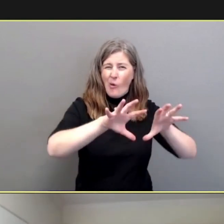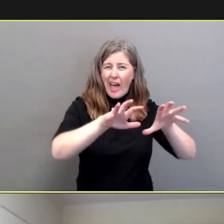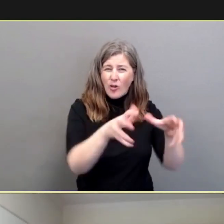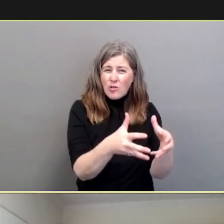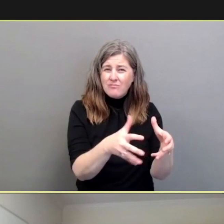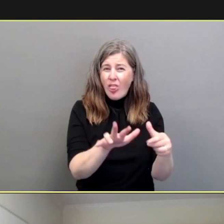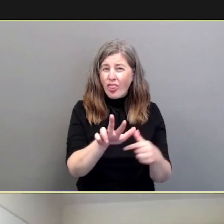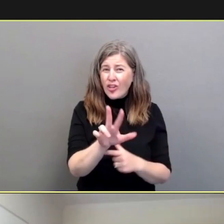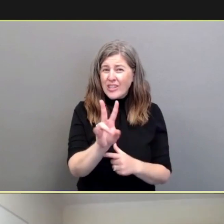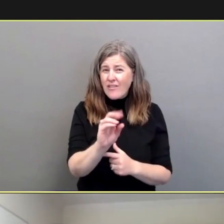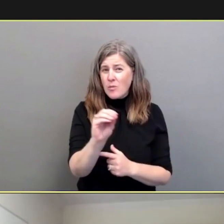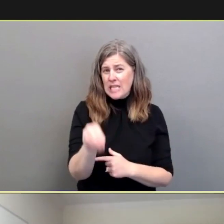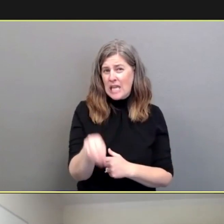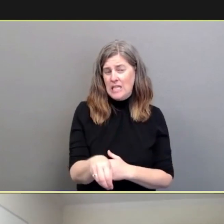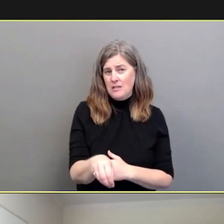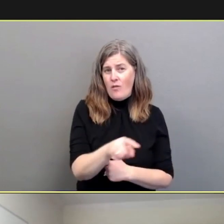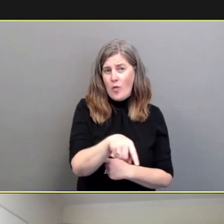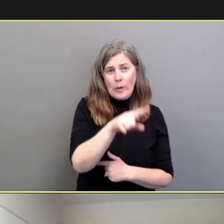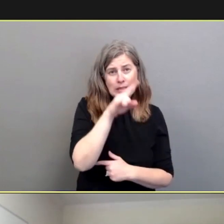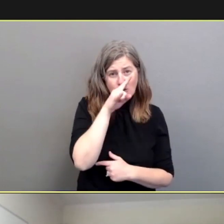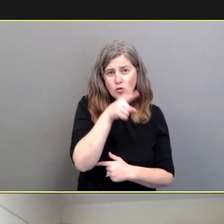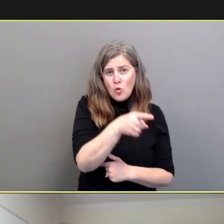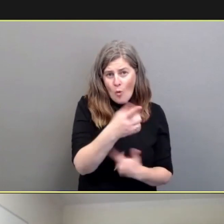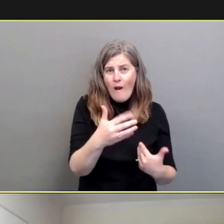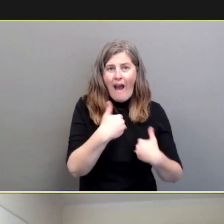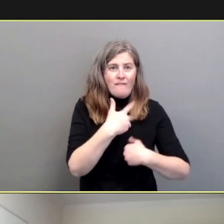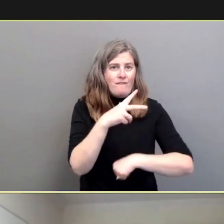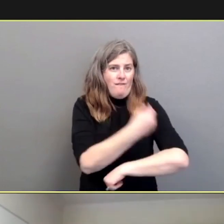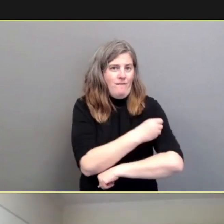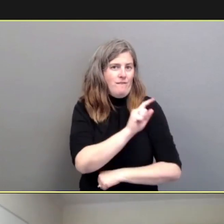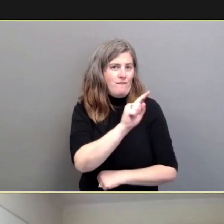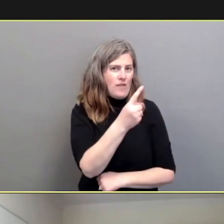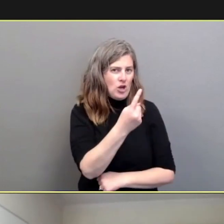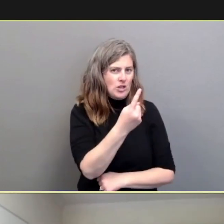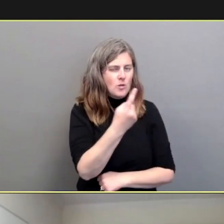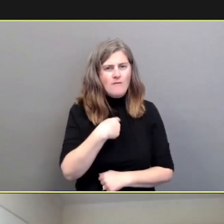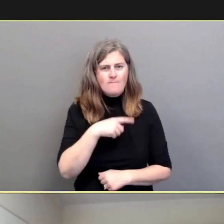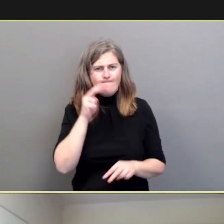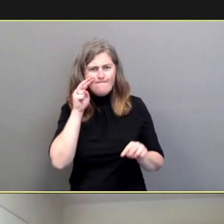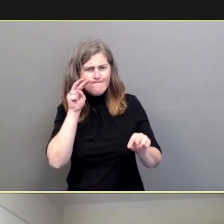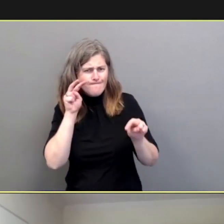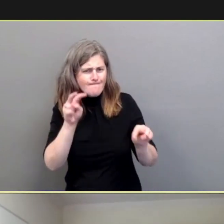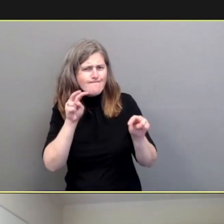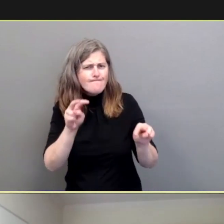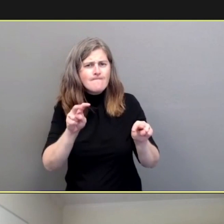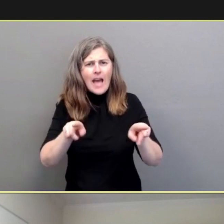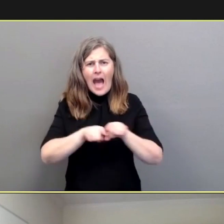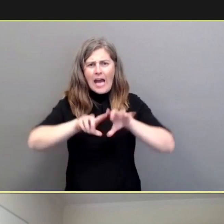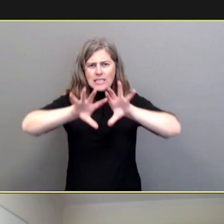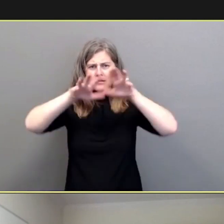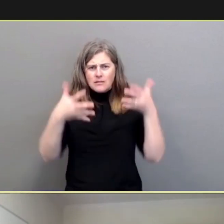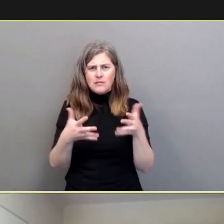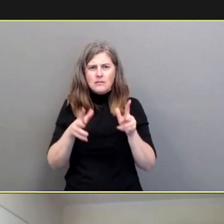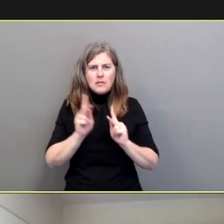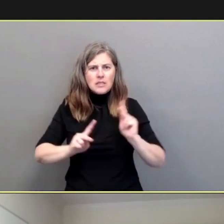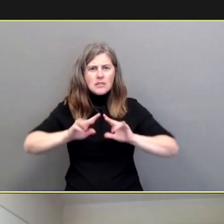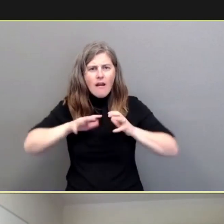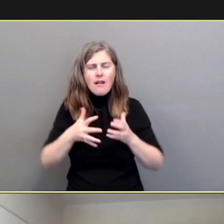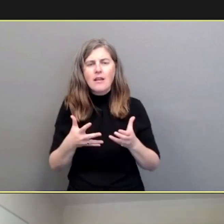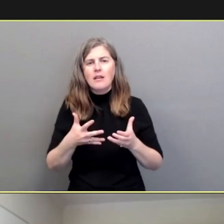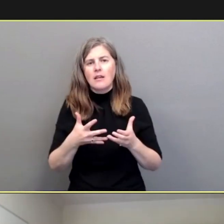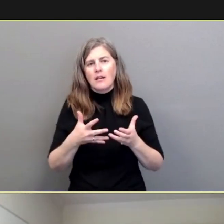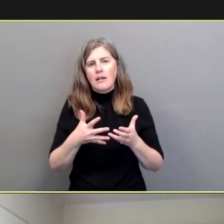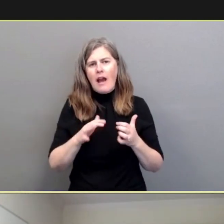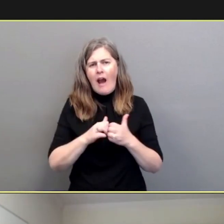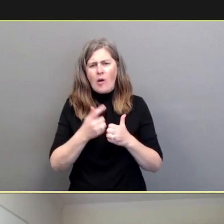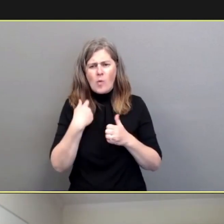37% of those kids that have gotten their first dose. So I think we have to keep on, as a society, like David's saying, how can